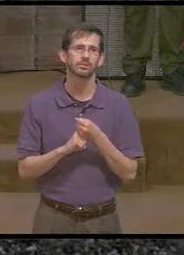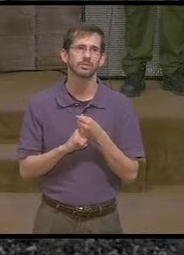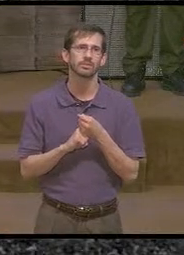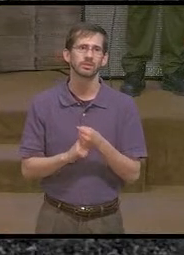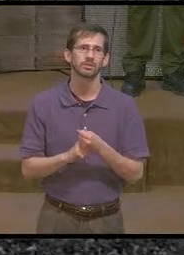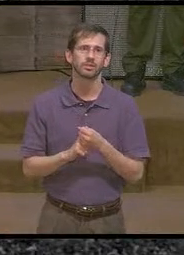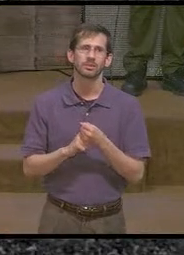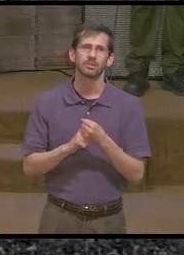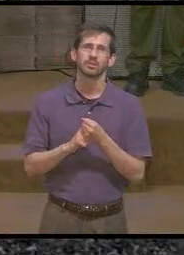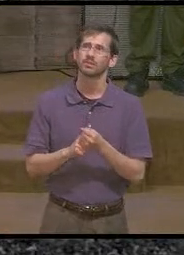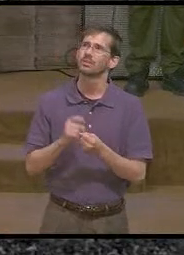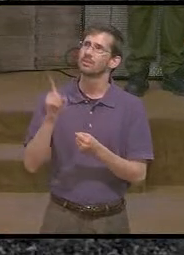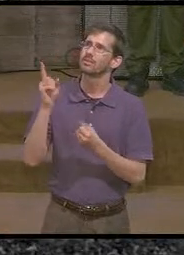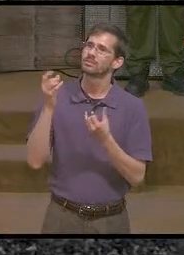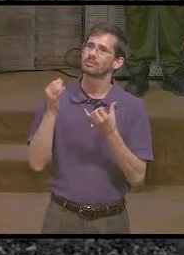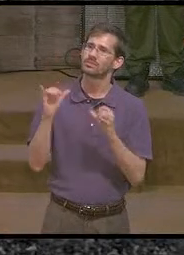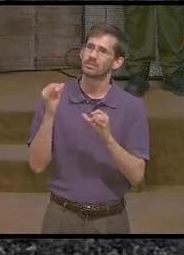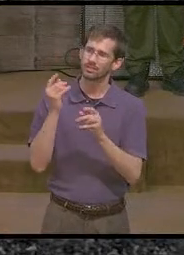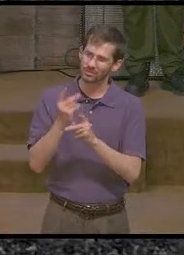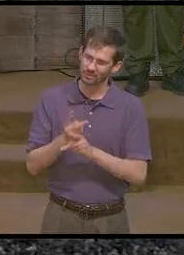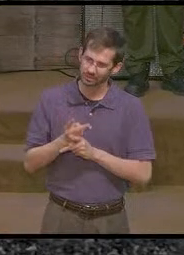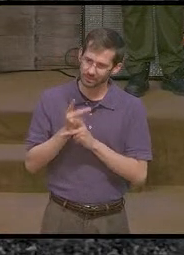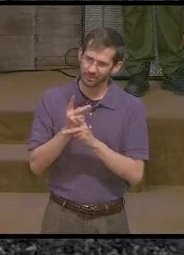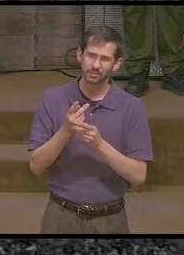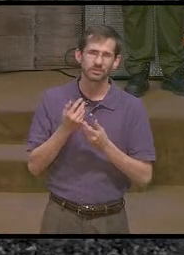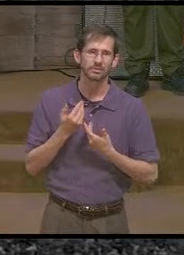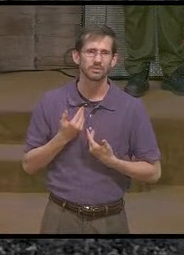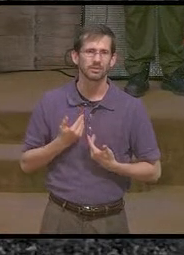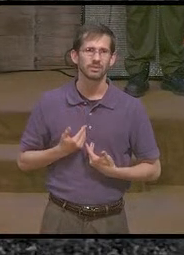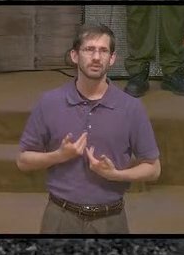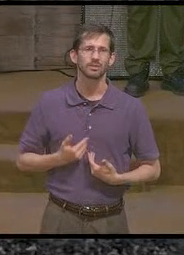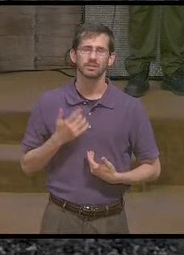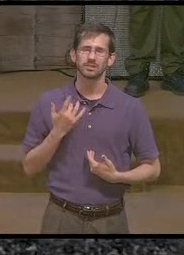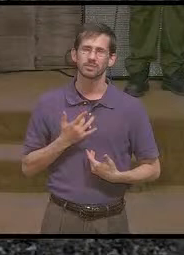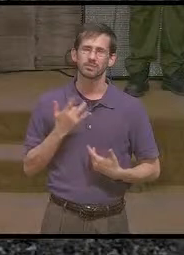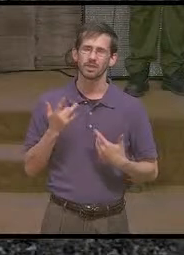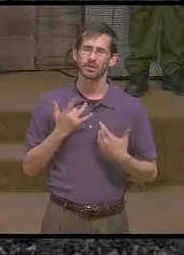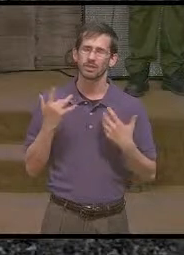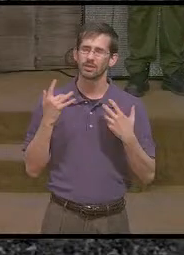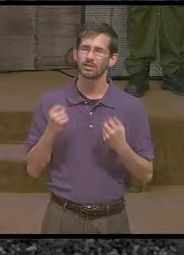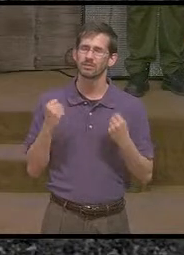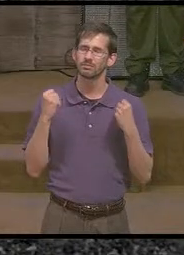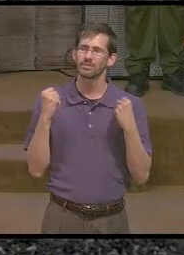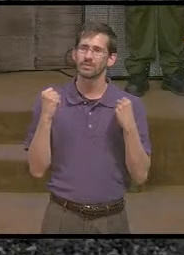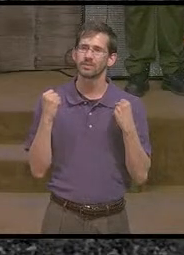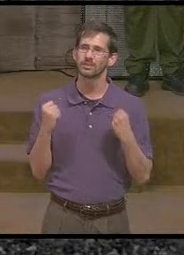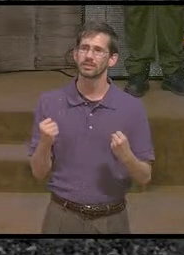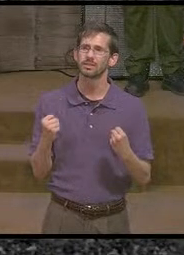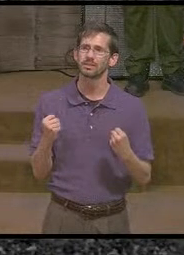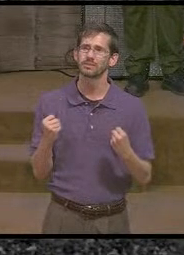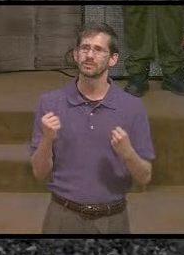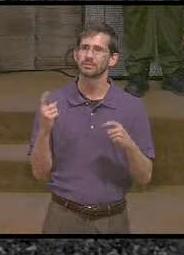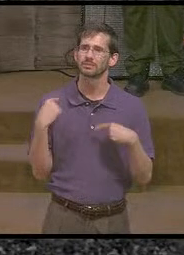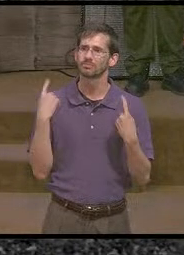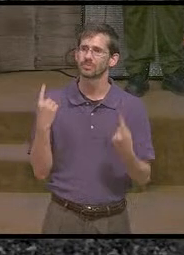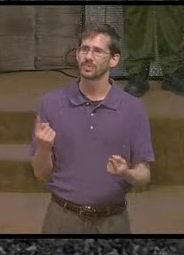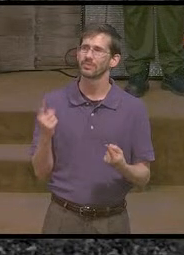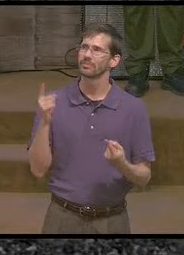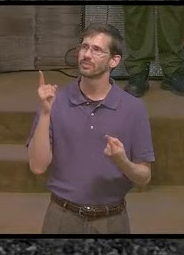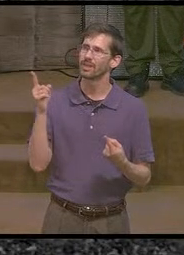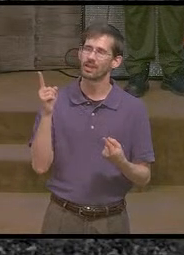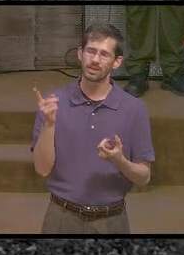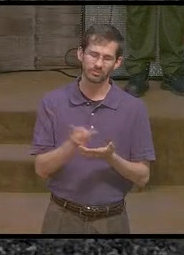faithfulness. I'm still in your hands. This is my confidence.